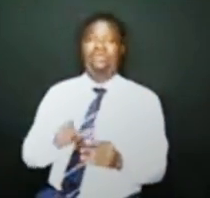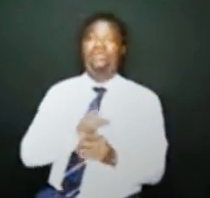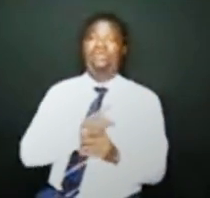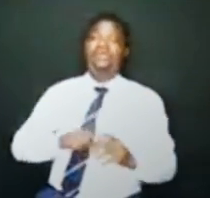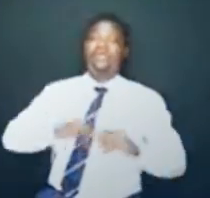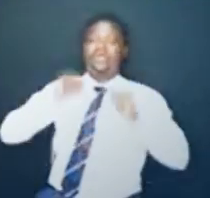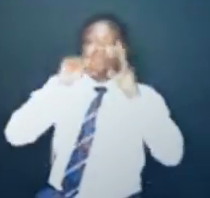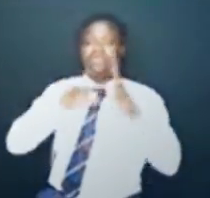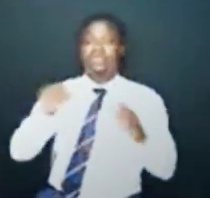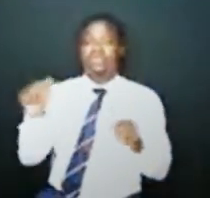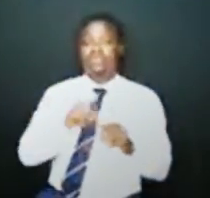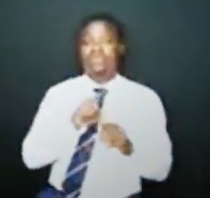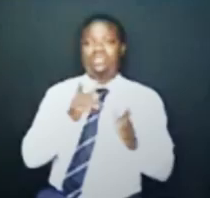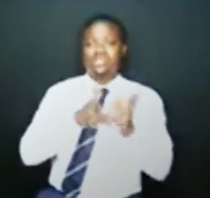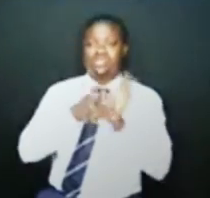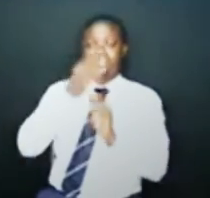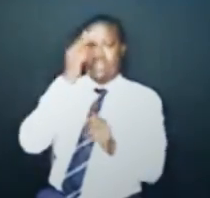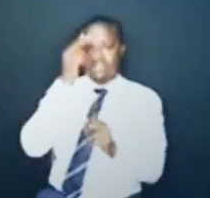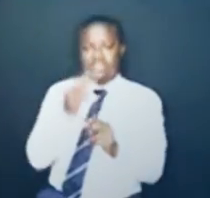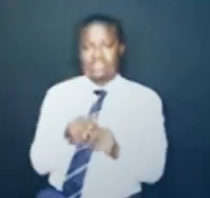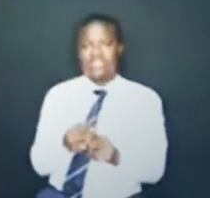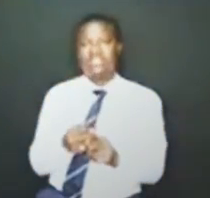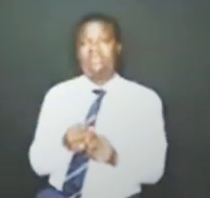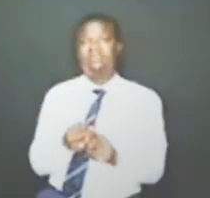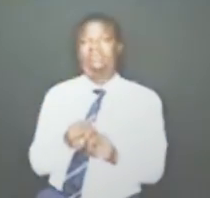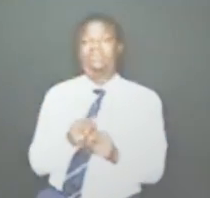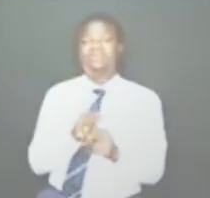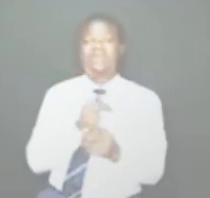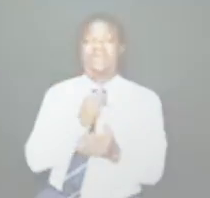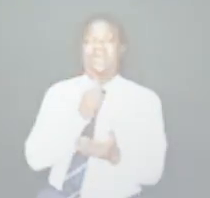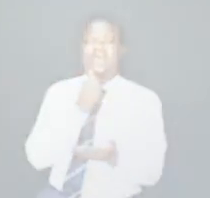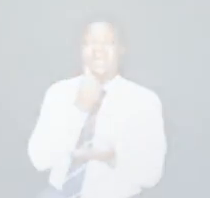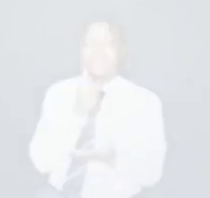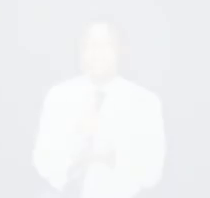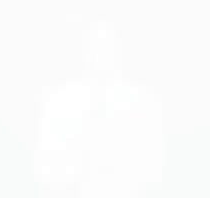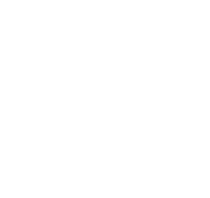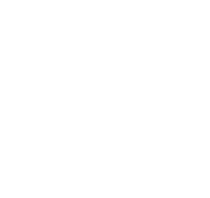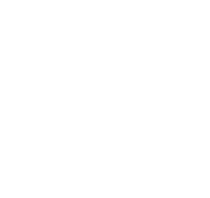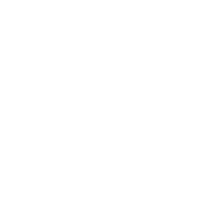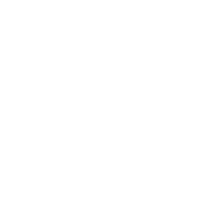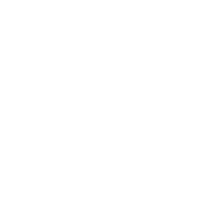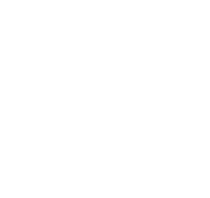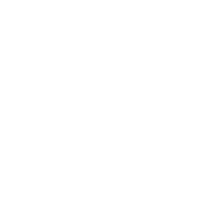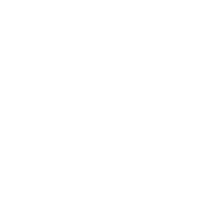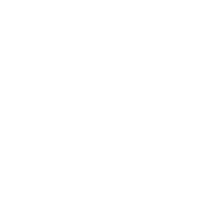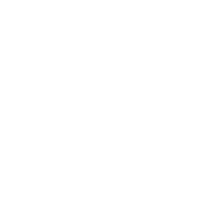everyone of us. In the name of Jesus. Amen. Amen.